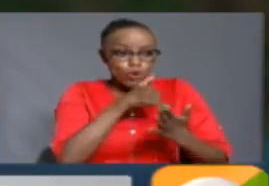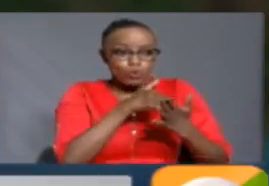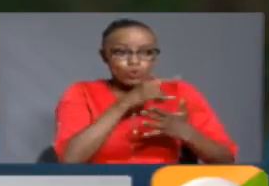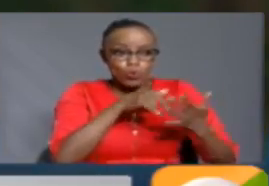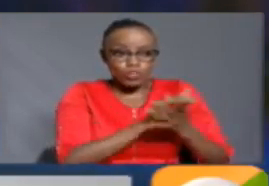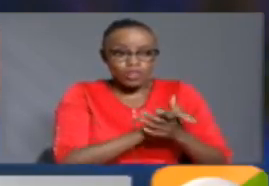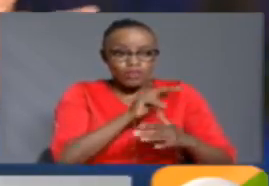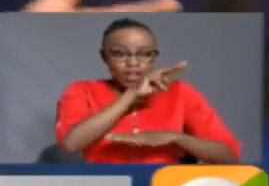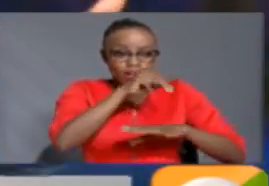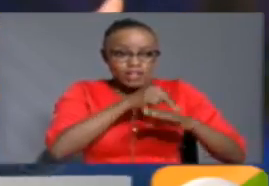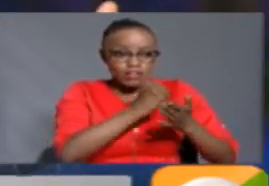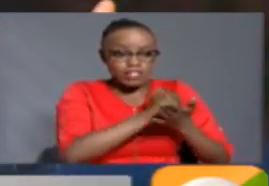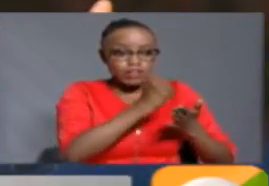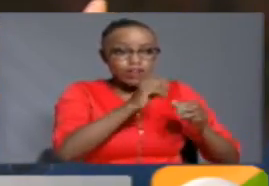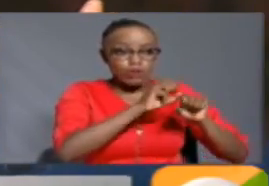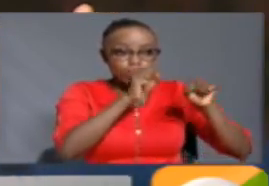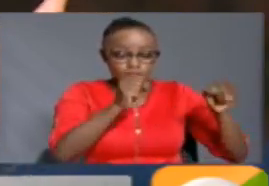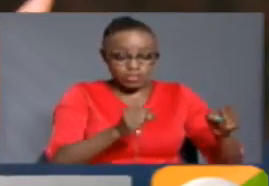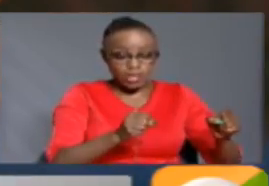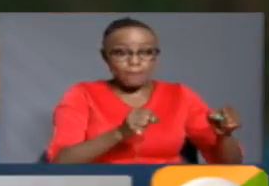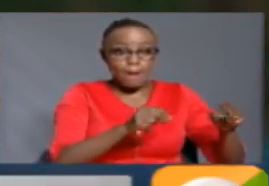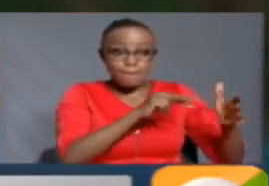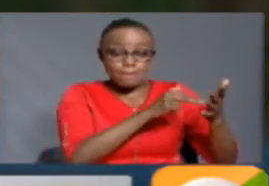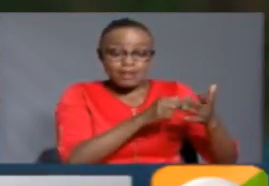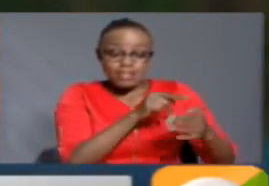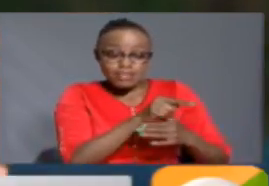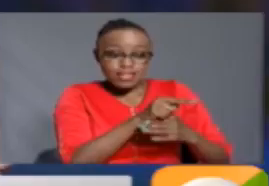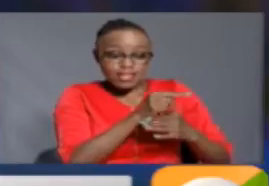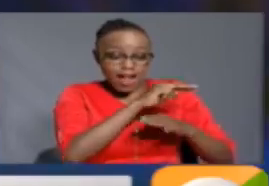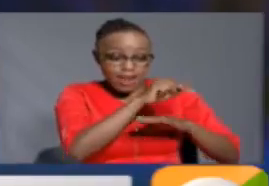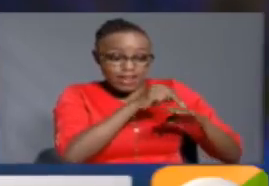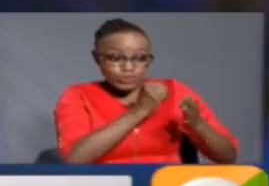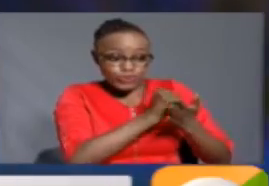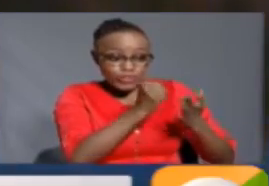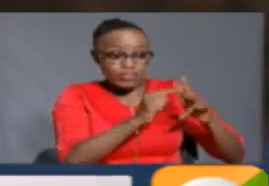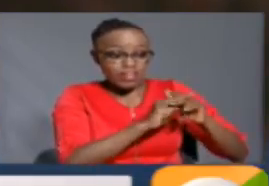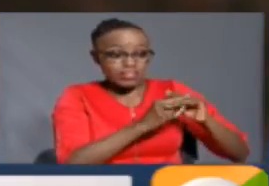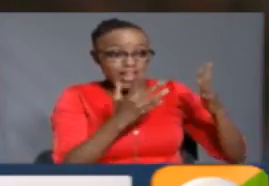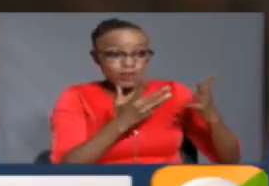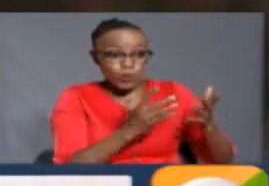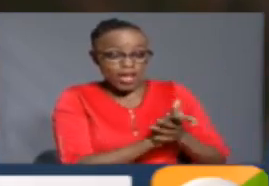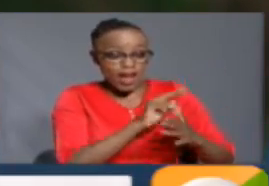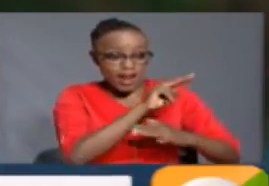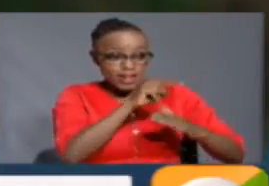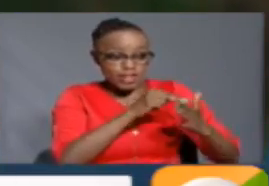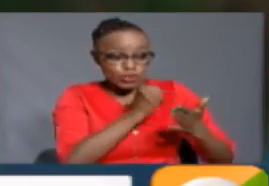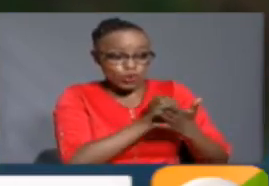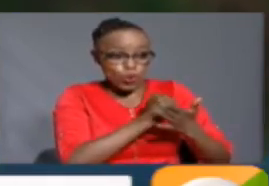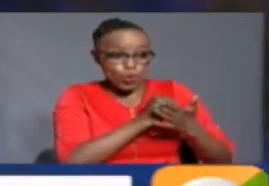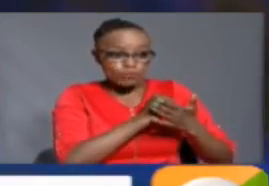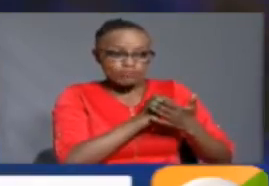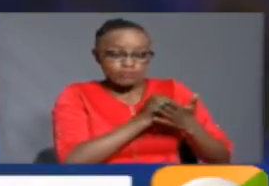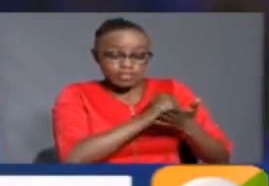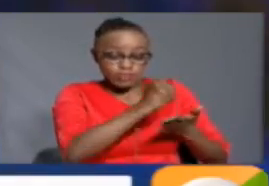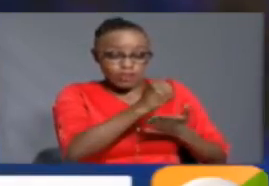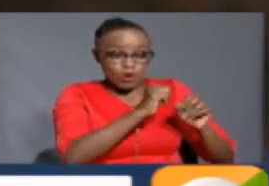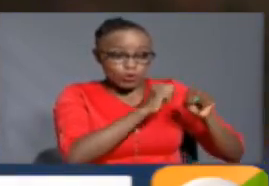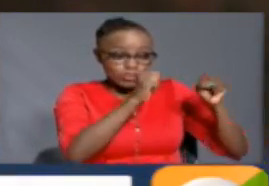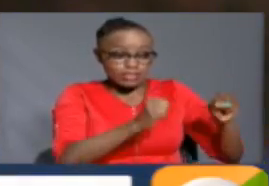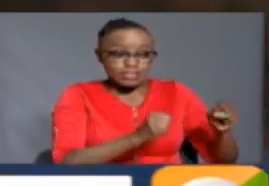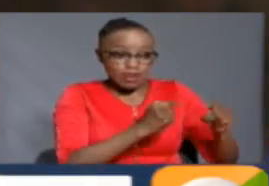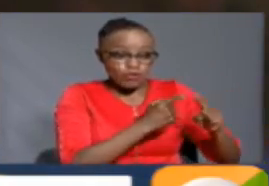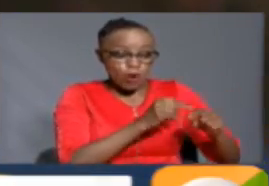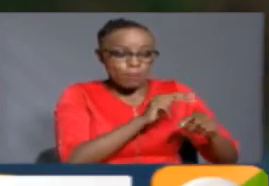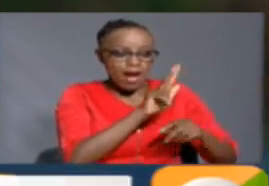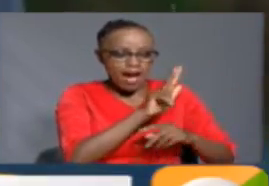the national referral system. And so where did the national referral system begin? The national referral system began right from level